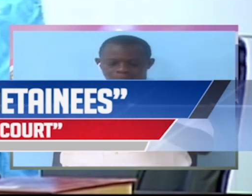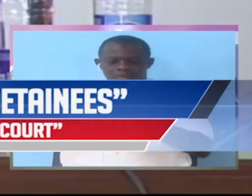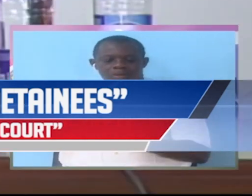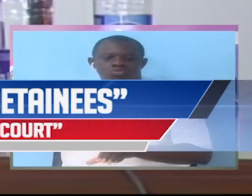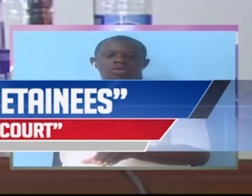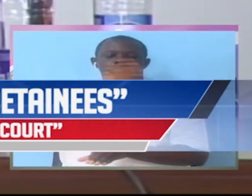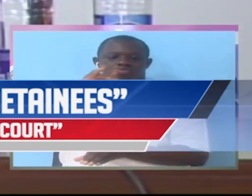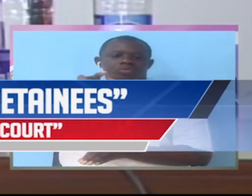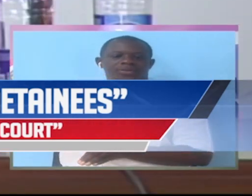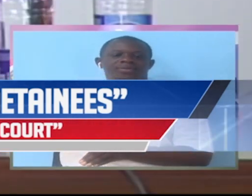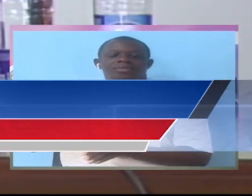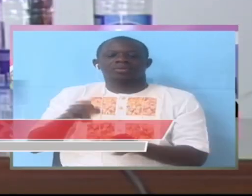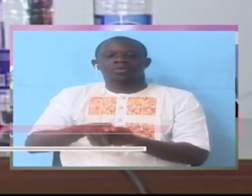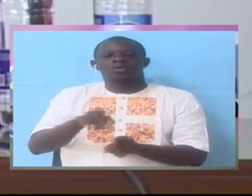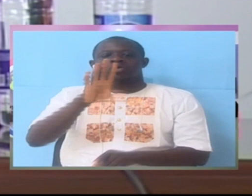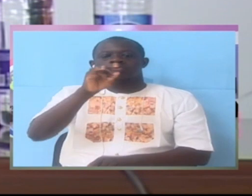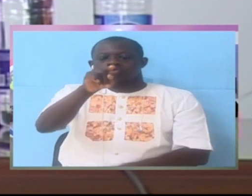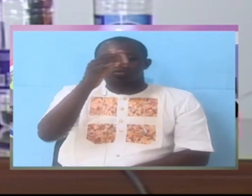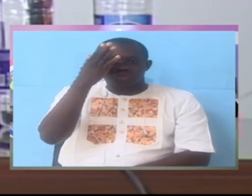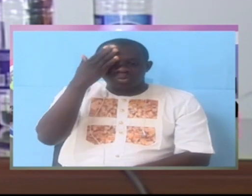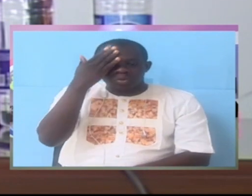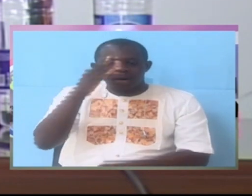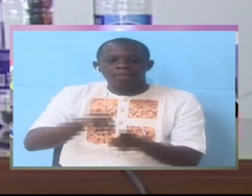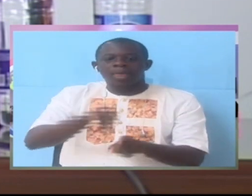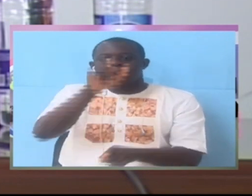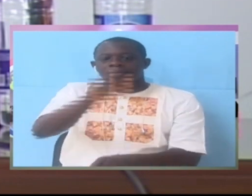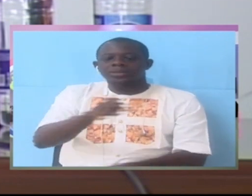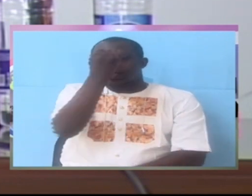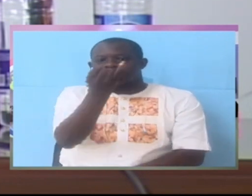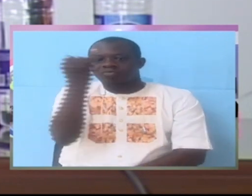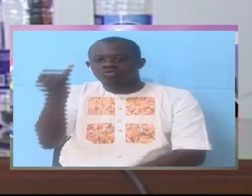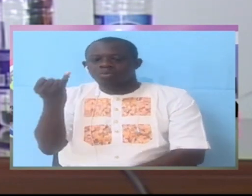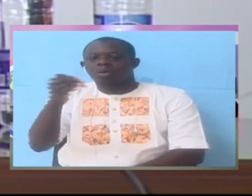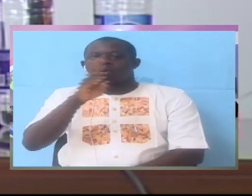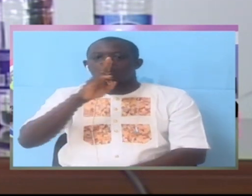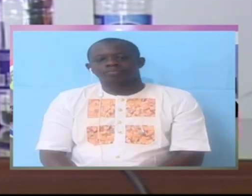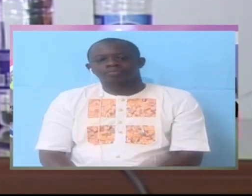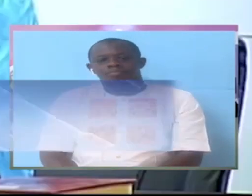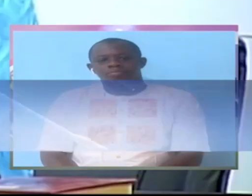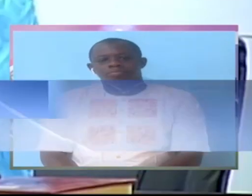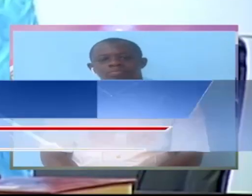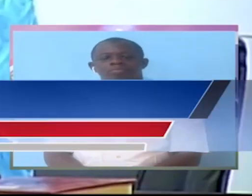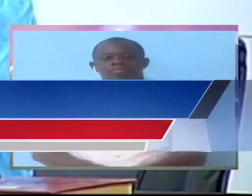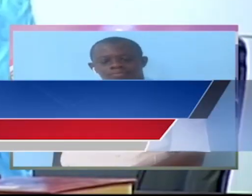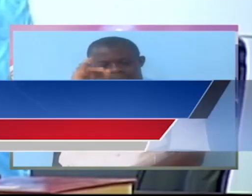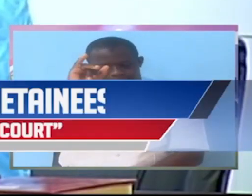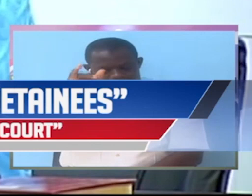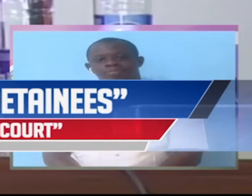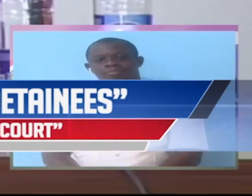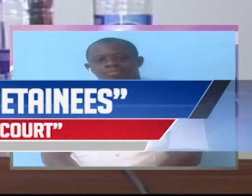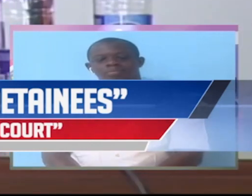of. Did you come to know the individuals that tortured them? Yes.